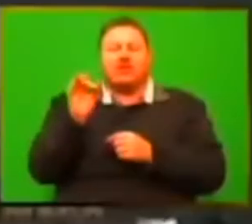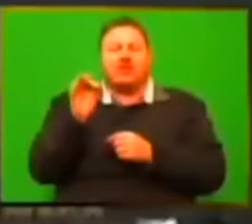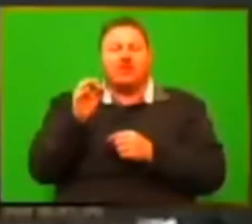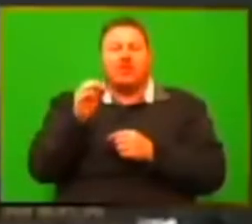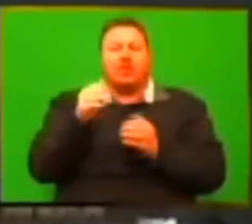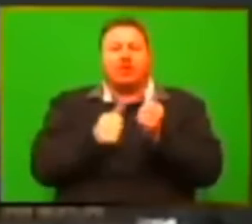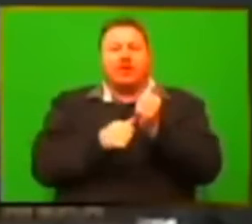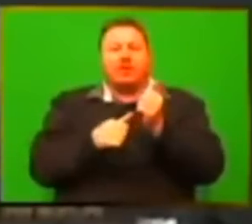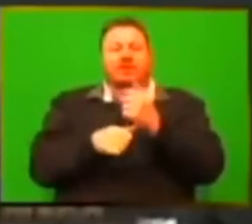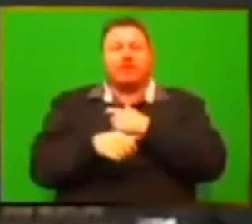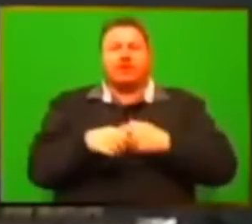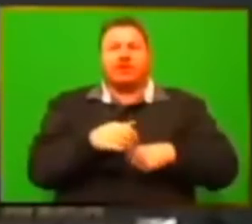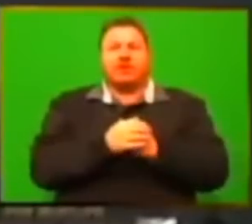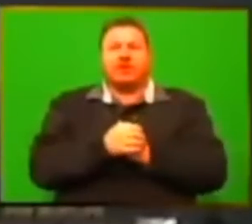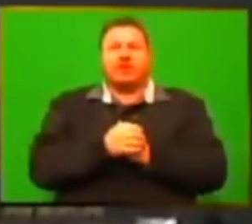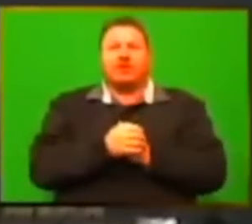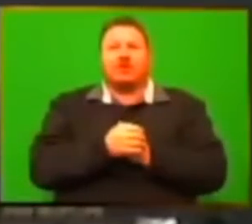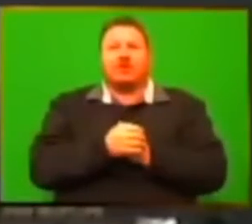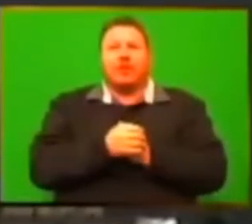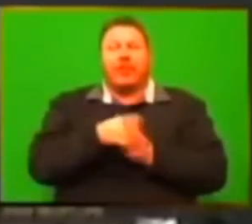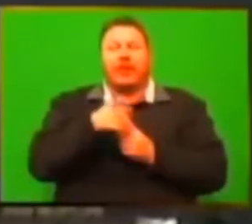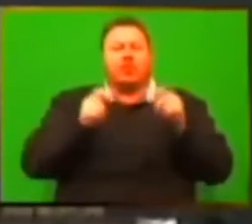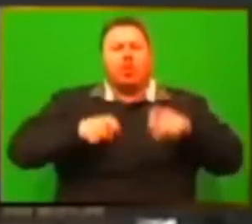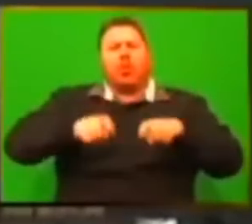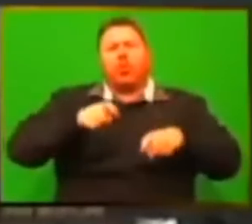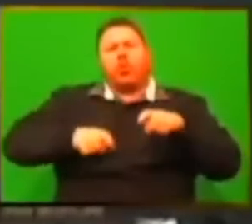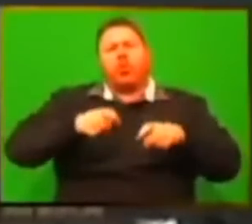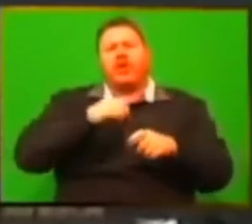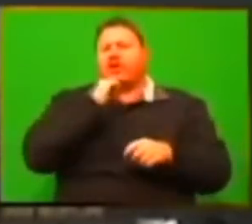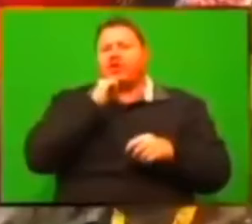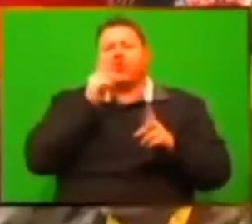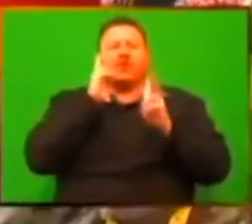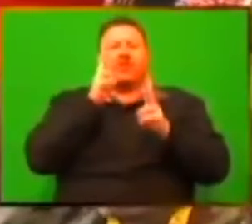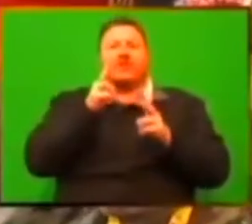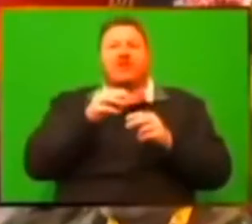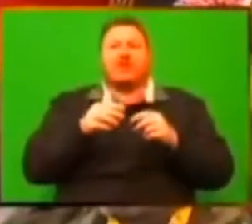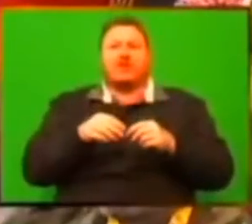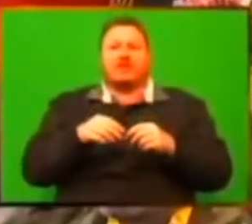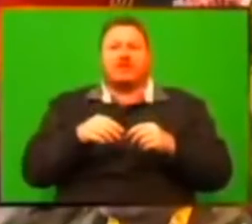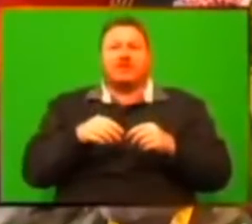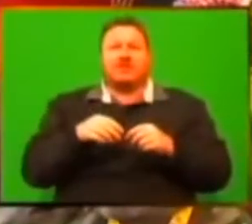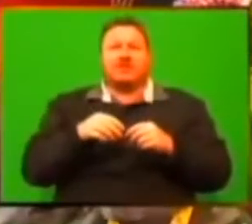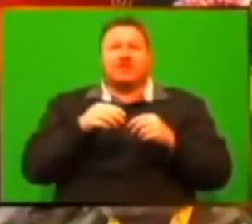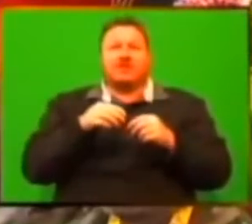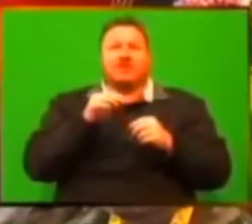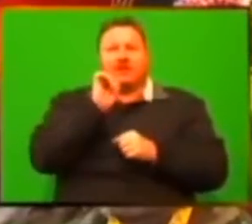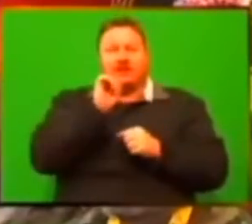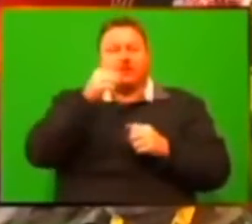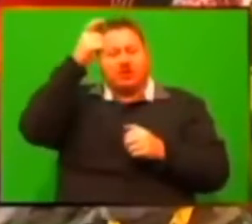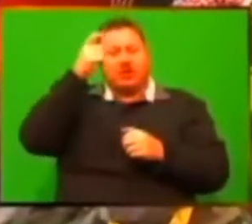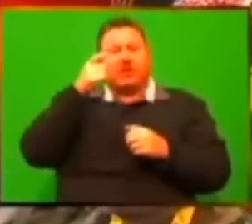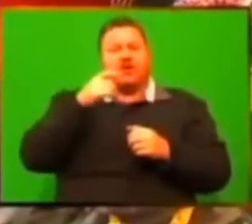tantrums and even boycotted his inauguration. The same President Mandela you asked us to celebrate yesterday,